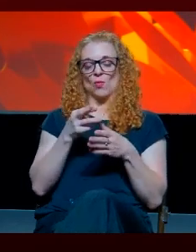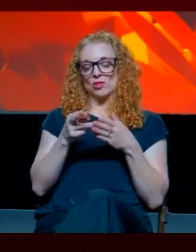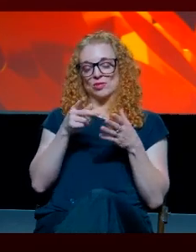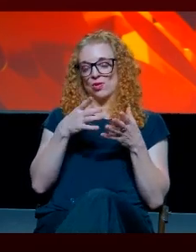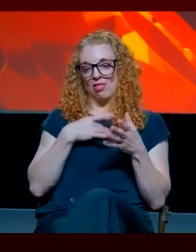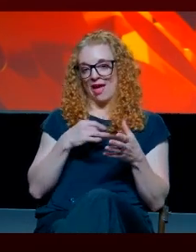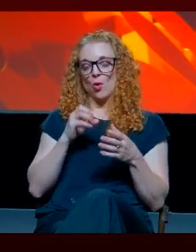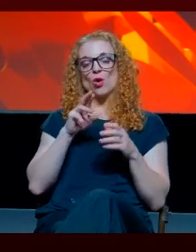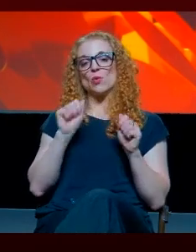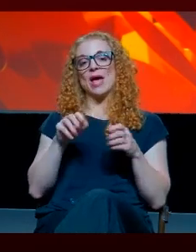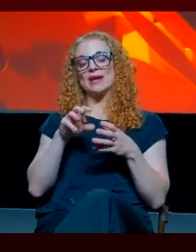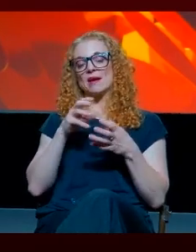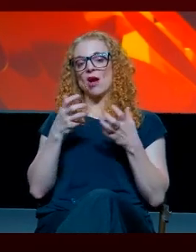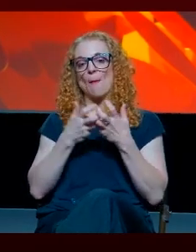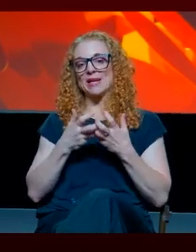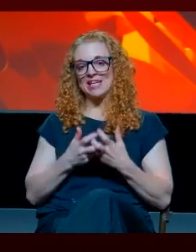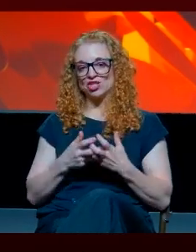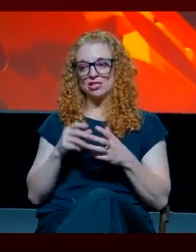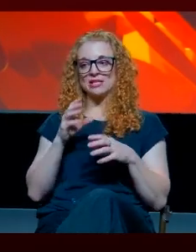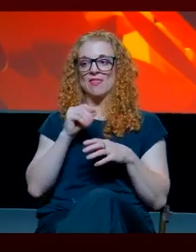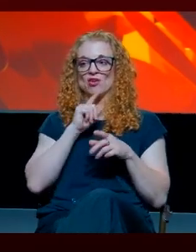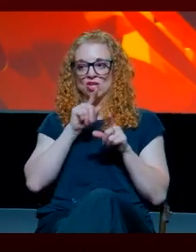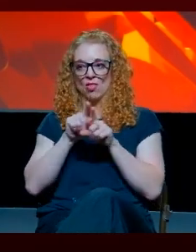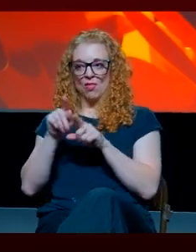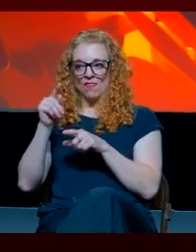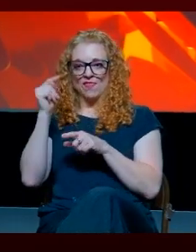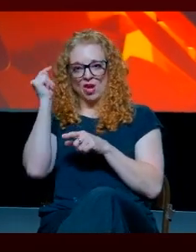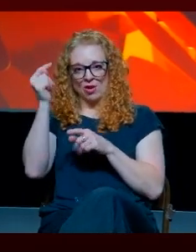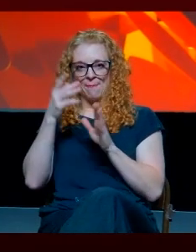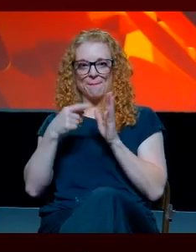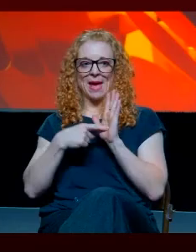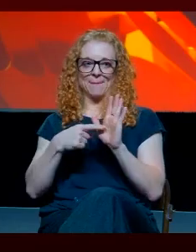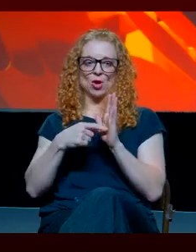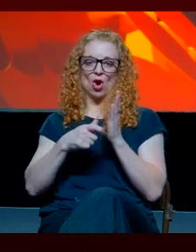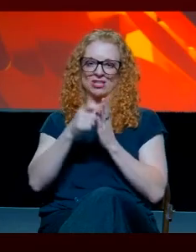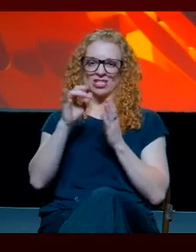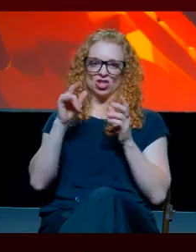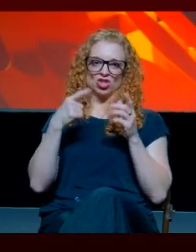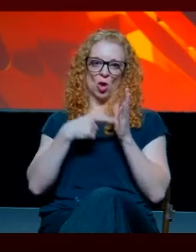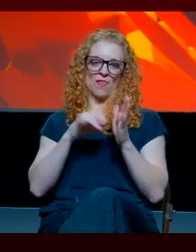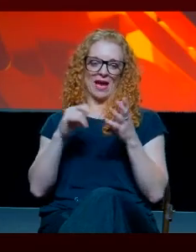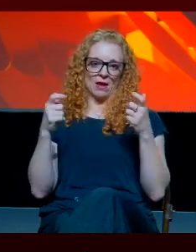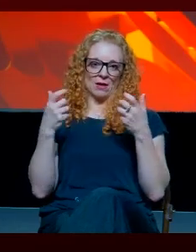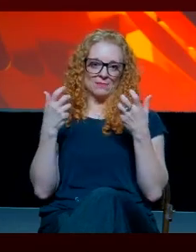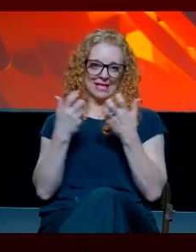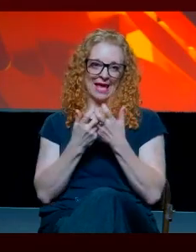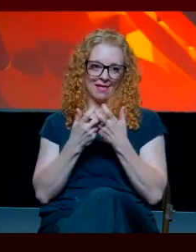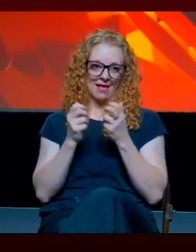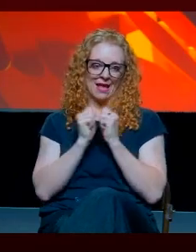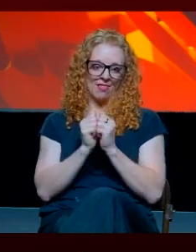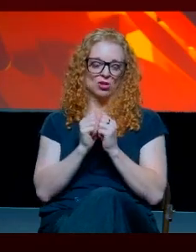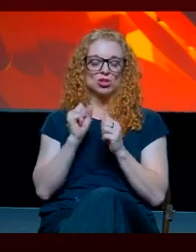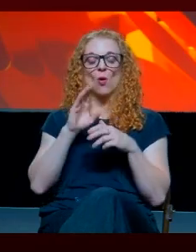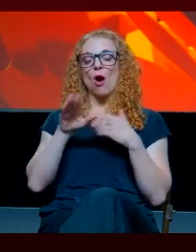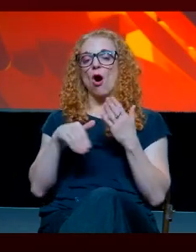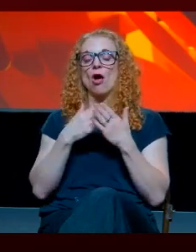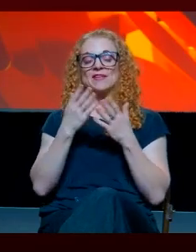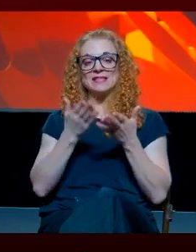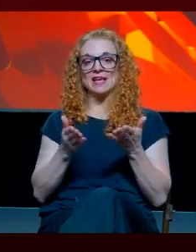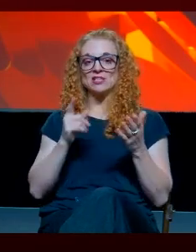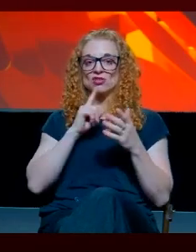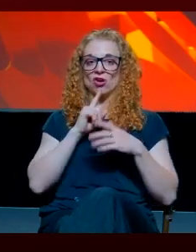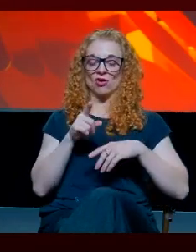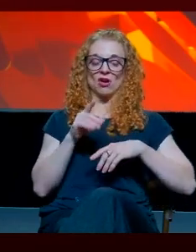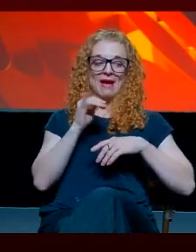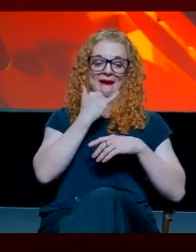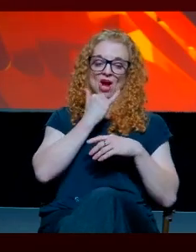a combination of them. And there are also theory papers that show those come together. So all of these fields of, all these things of error